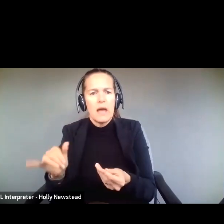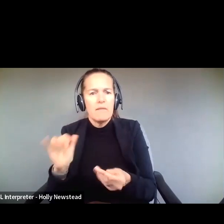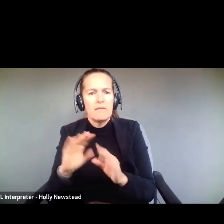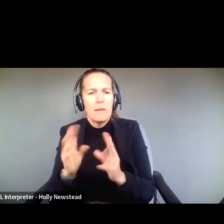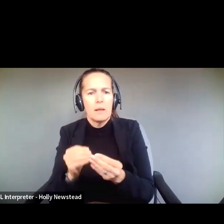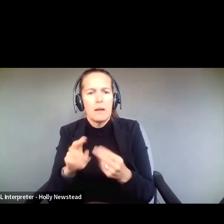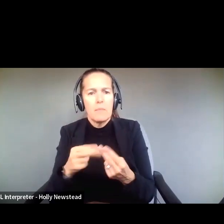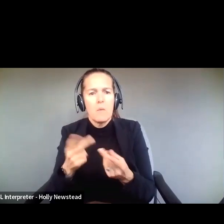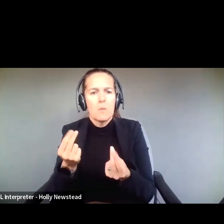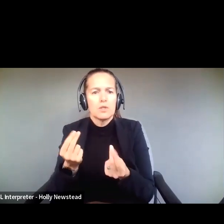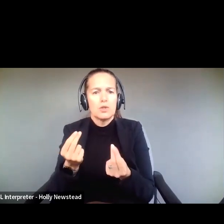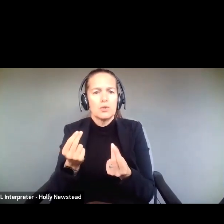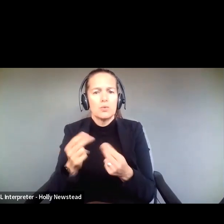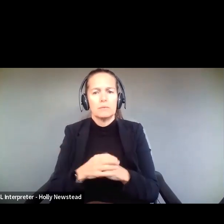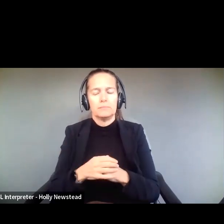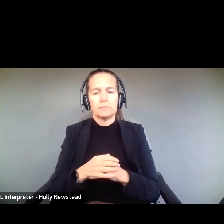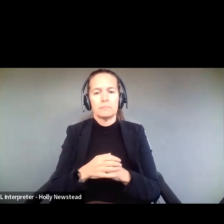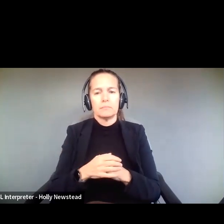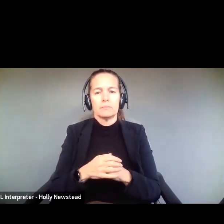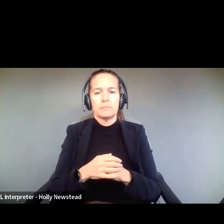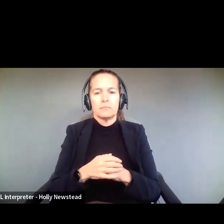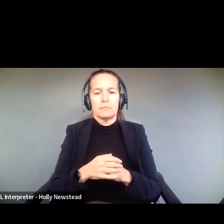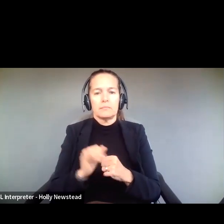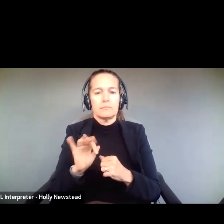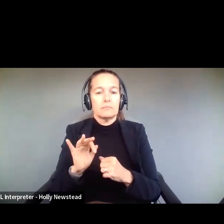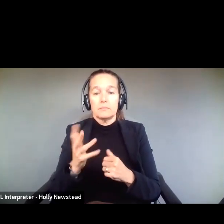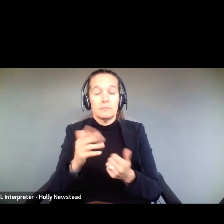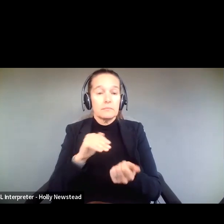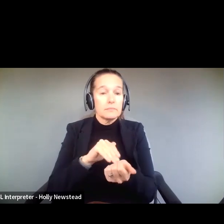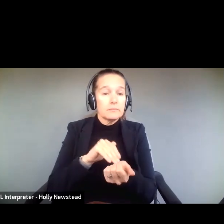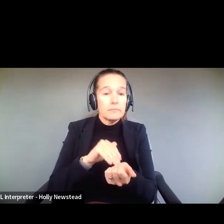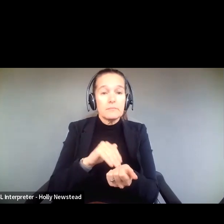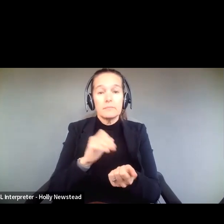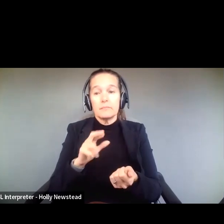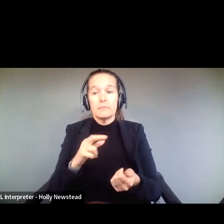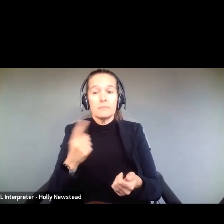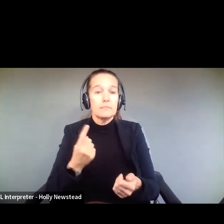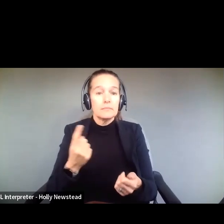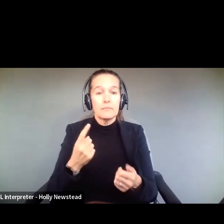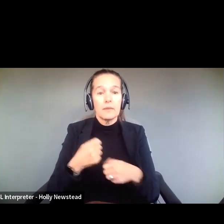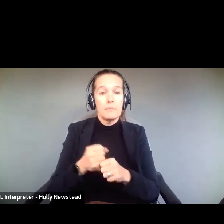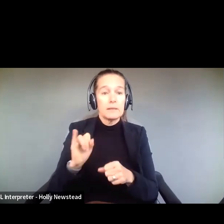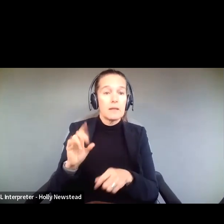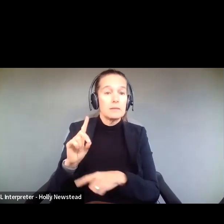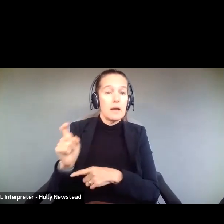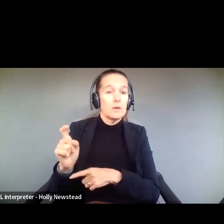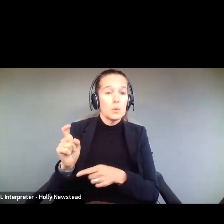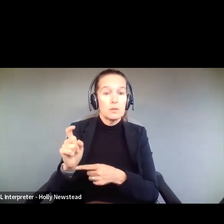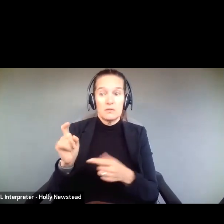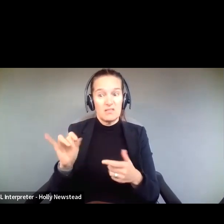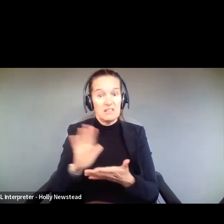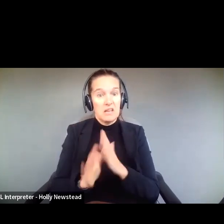do? If there is a physician, some healthcare professional who gives you that diagnosis, is that the end of